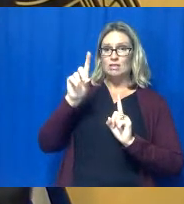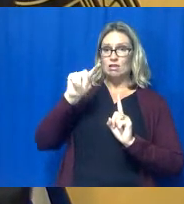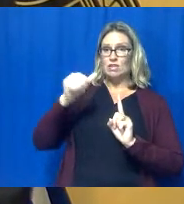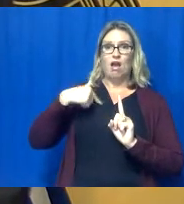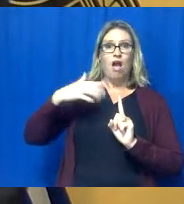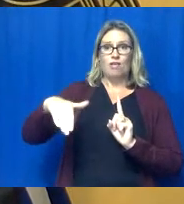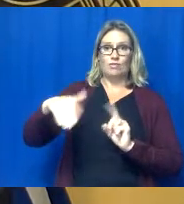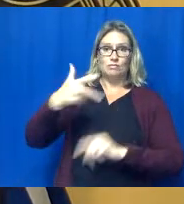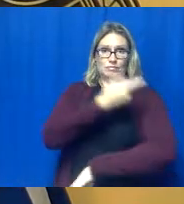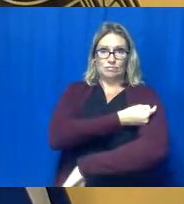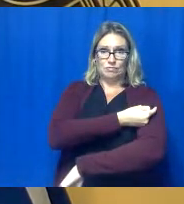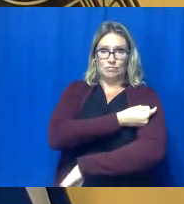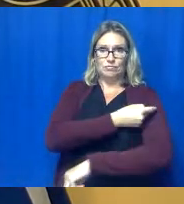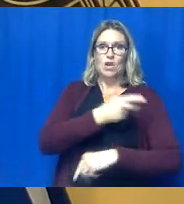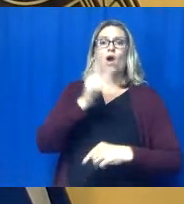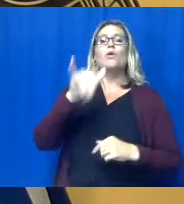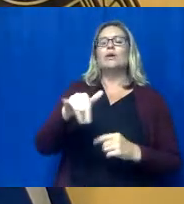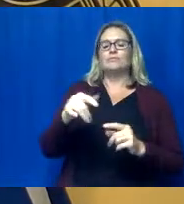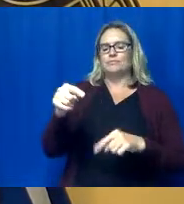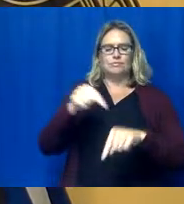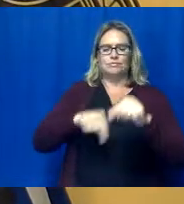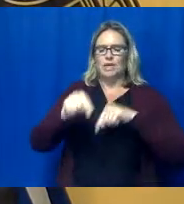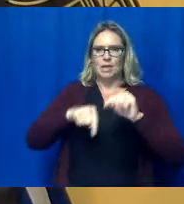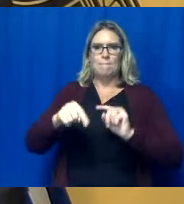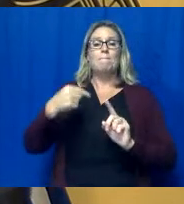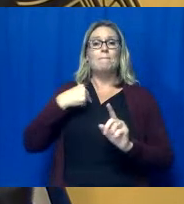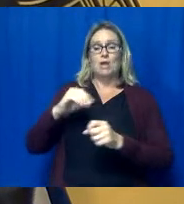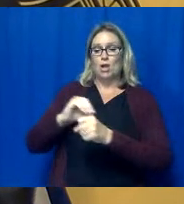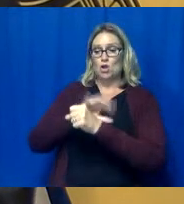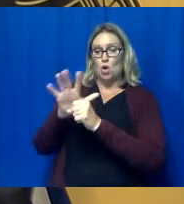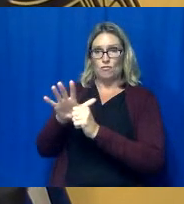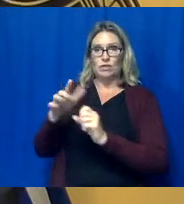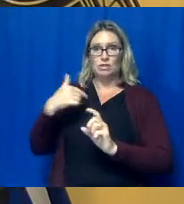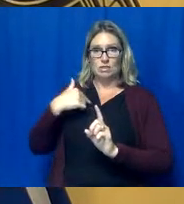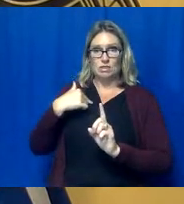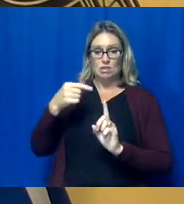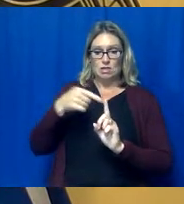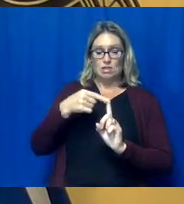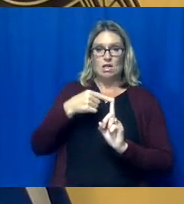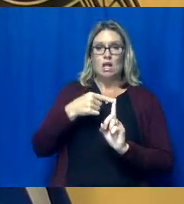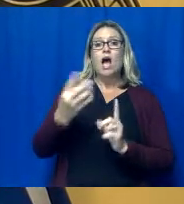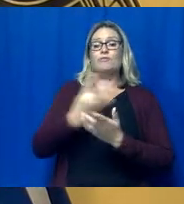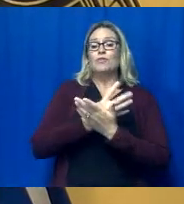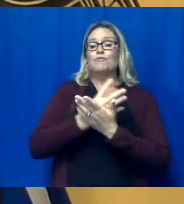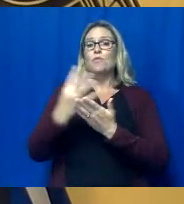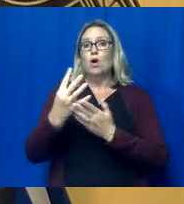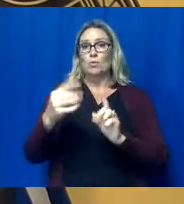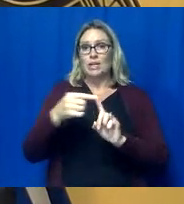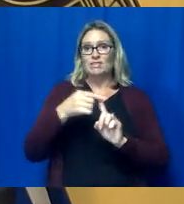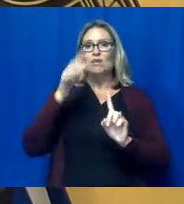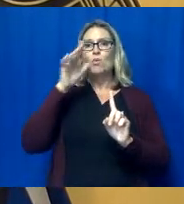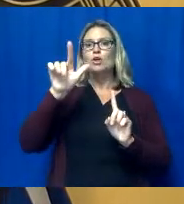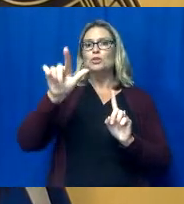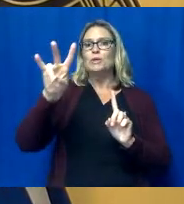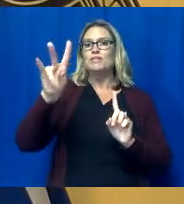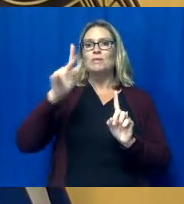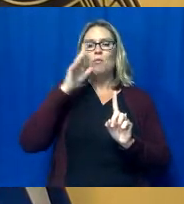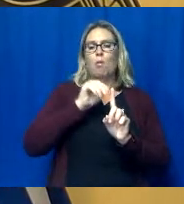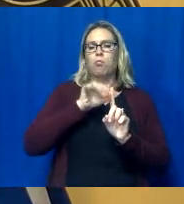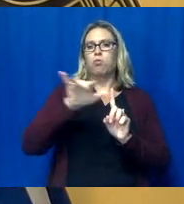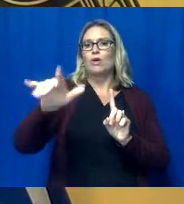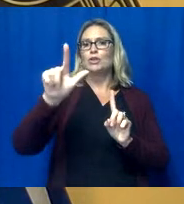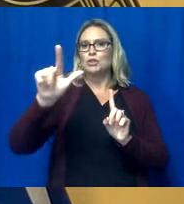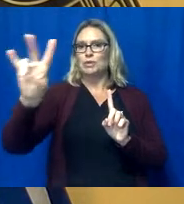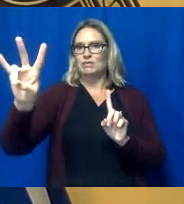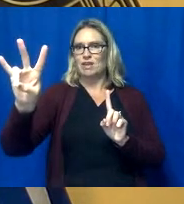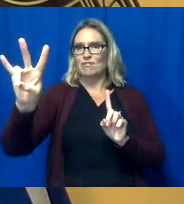one person with the original strain of the virus, they would, after a 4-week period, infect 27 other people.